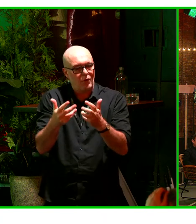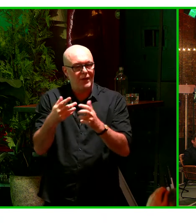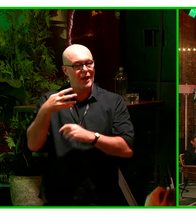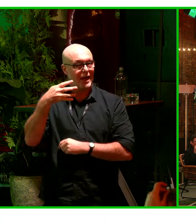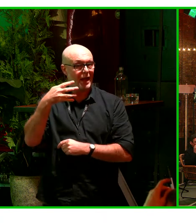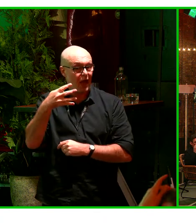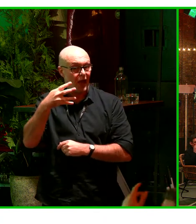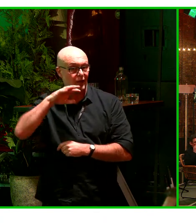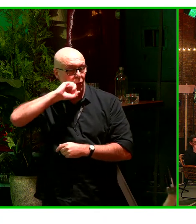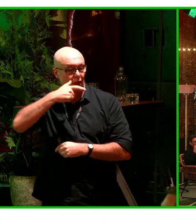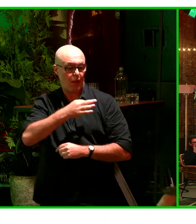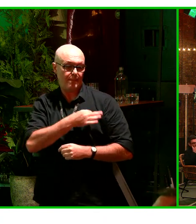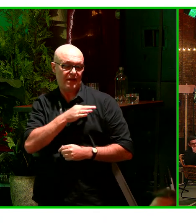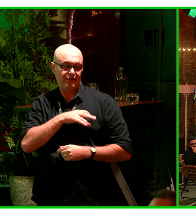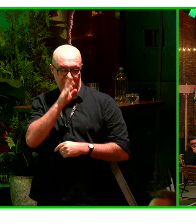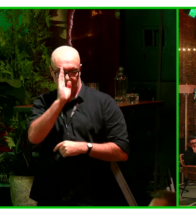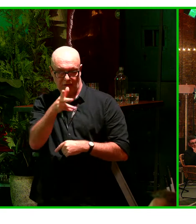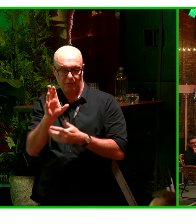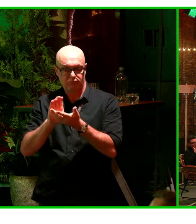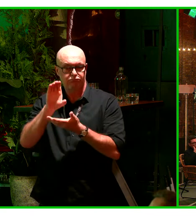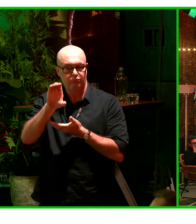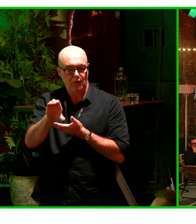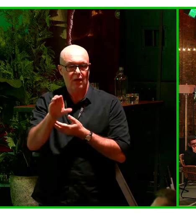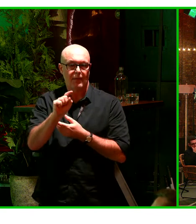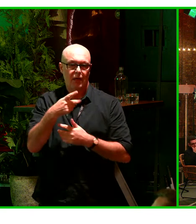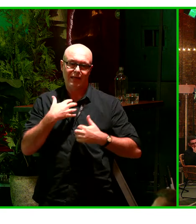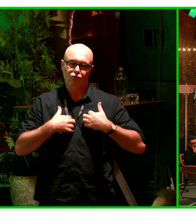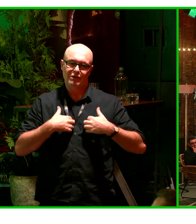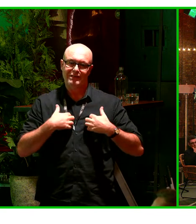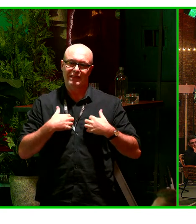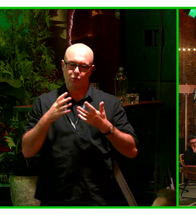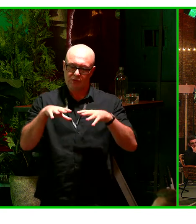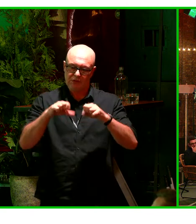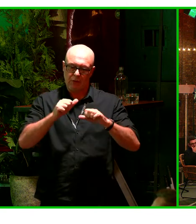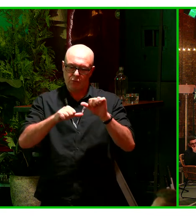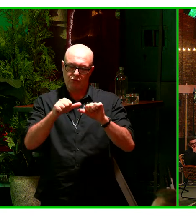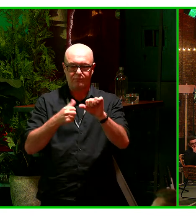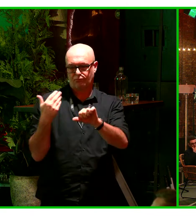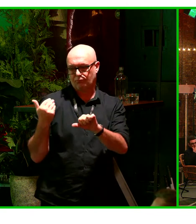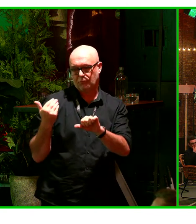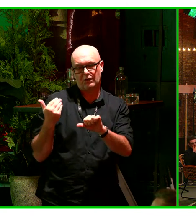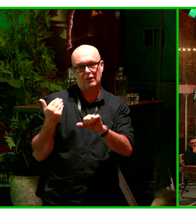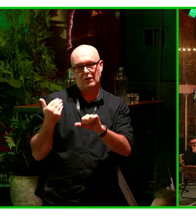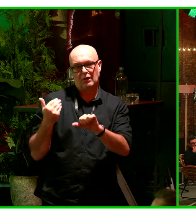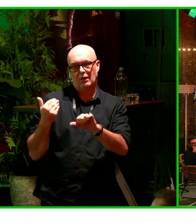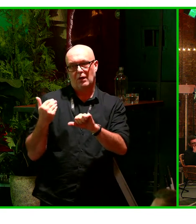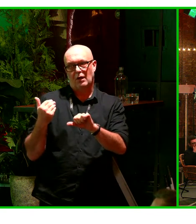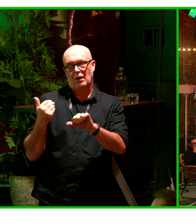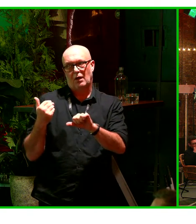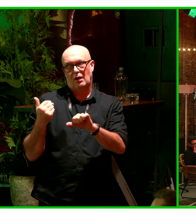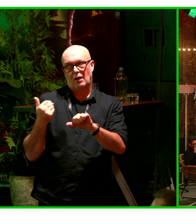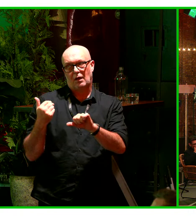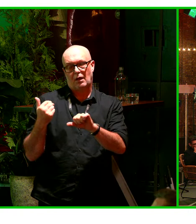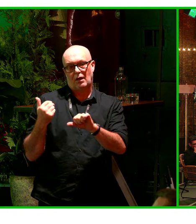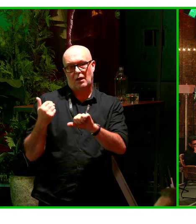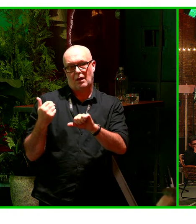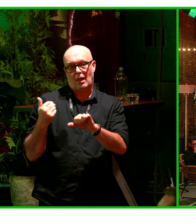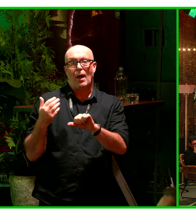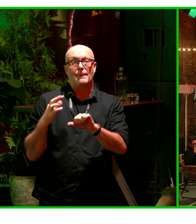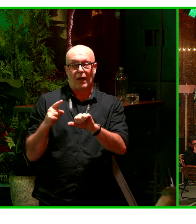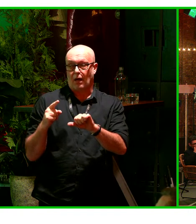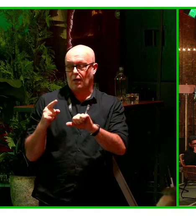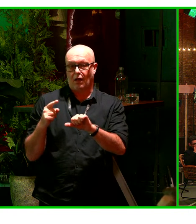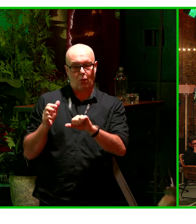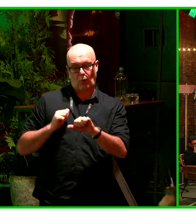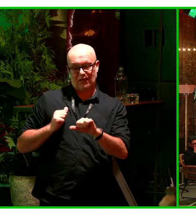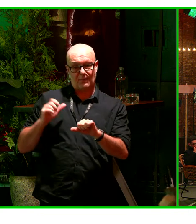benefit directly from funds. But what's really interesting, we've just started this program, but we've already leveraged in 4 times as much funding as